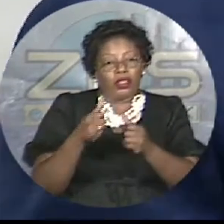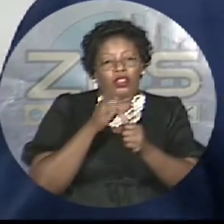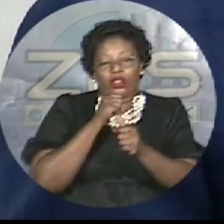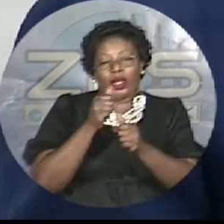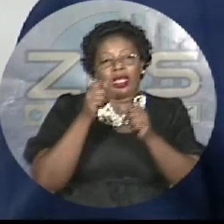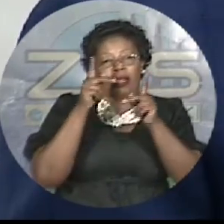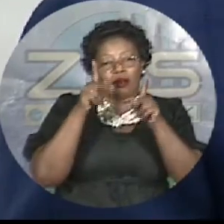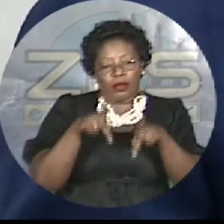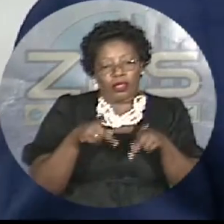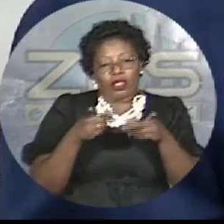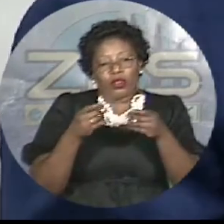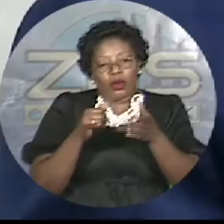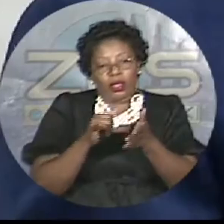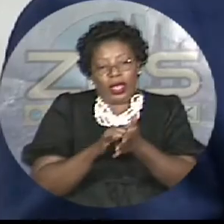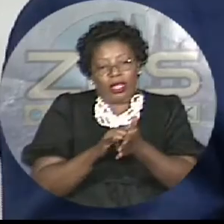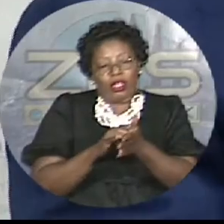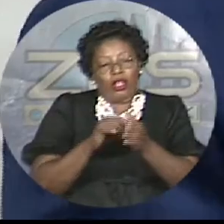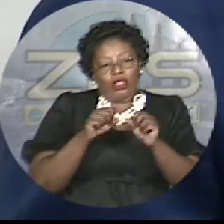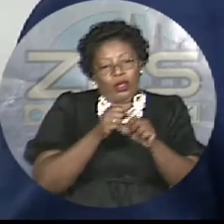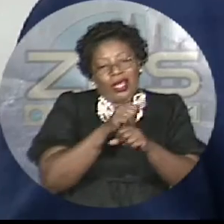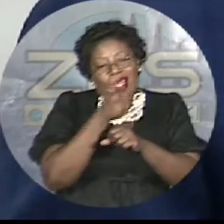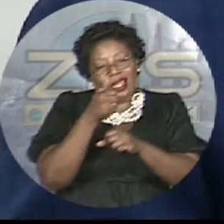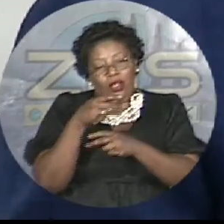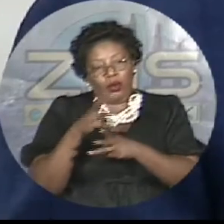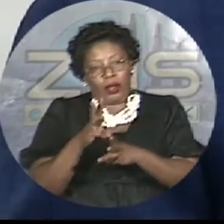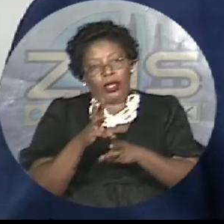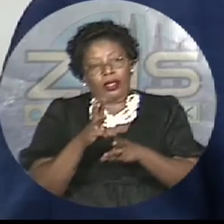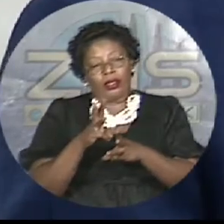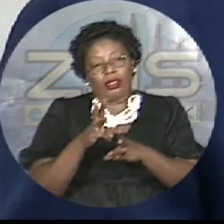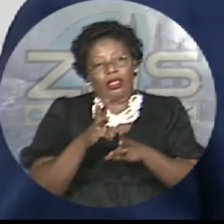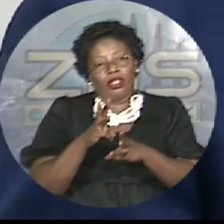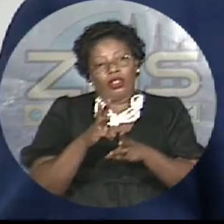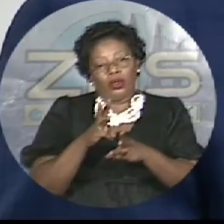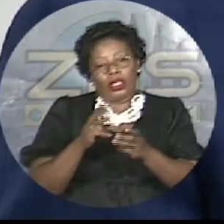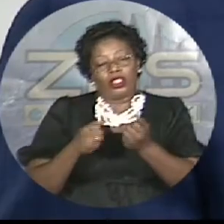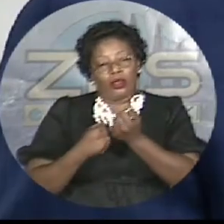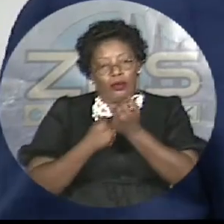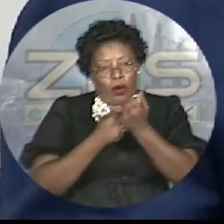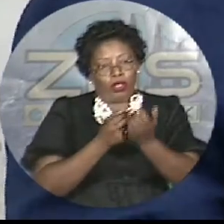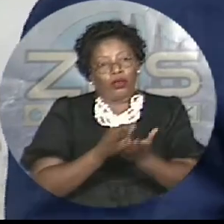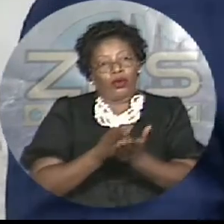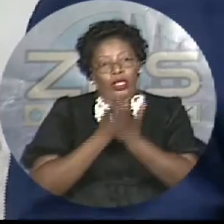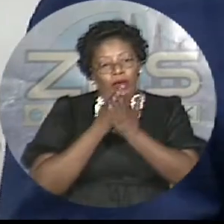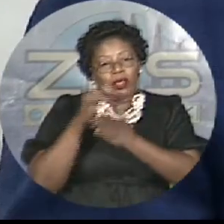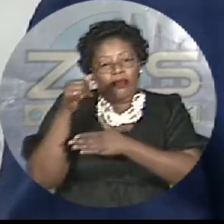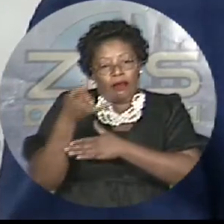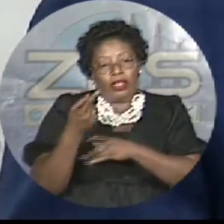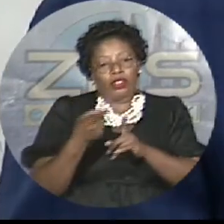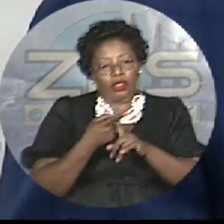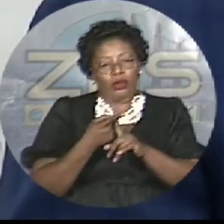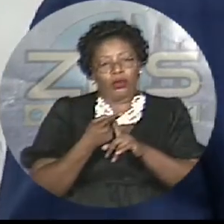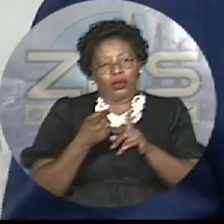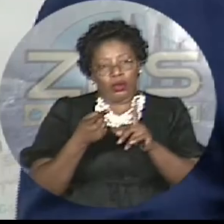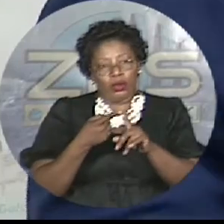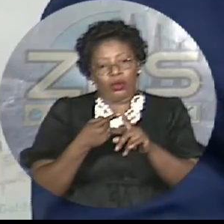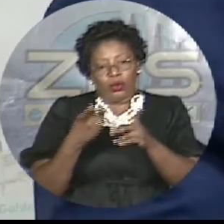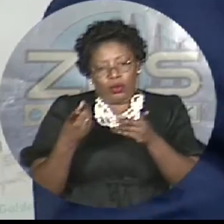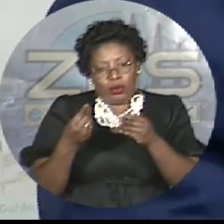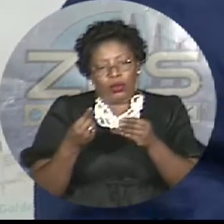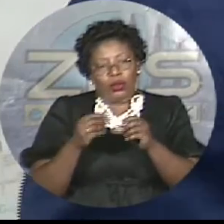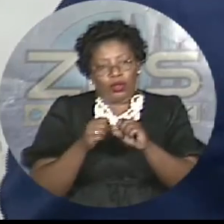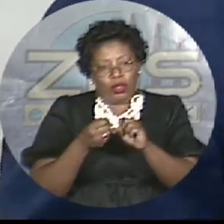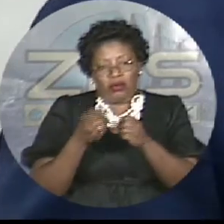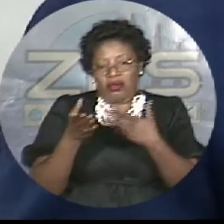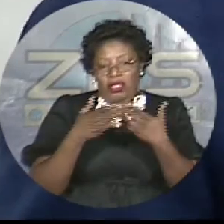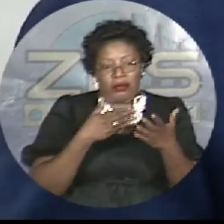able to do that. And if there's another means of being able to support the effort, the relief effort, we ask and invite you to step up, whether it's in